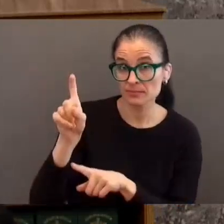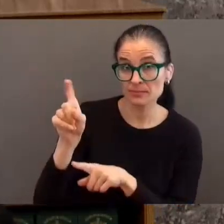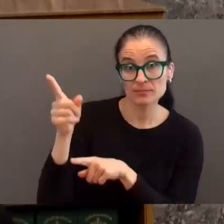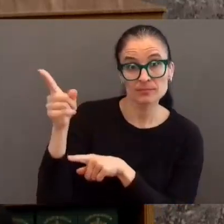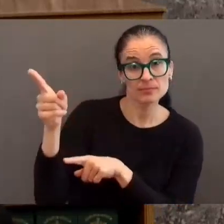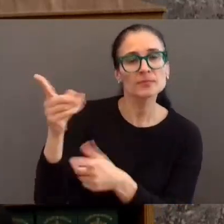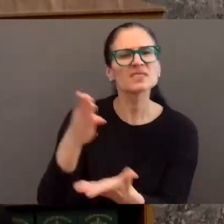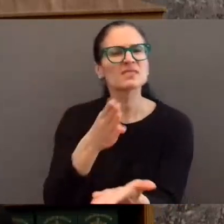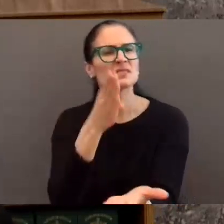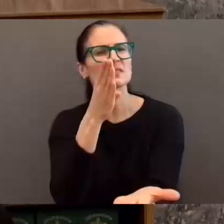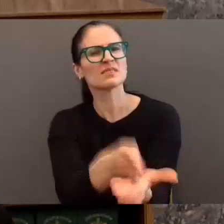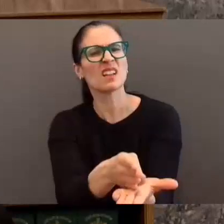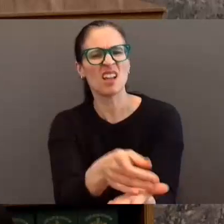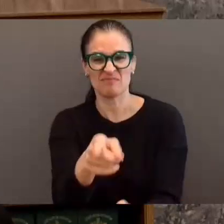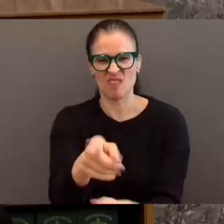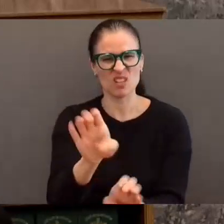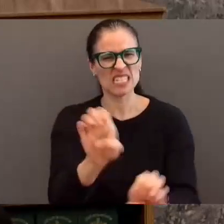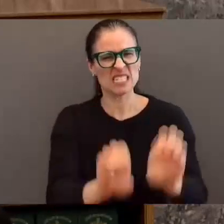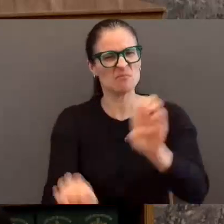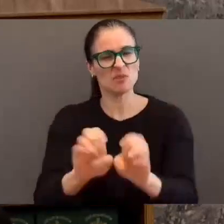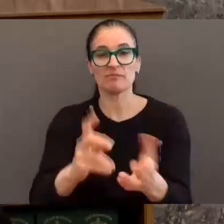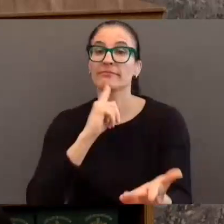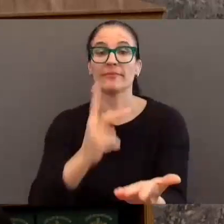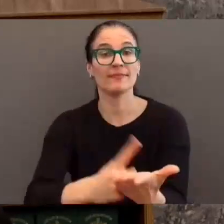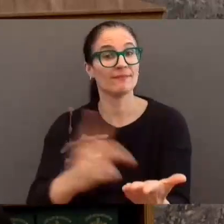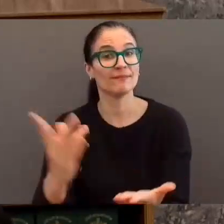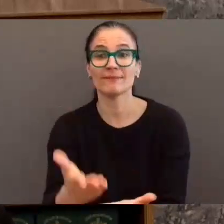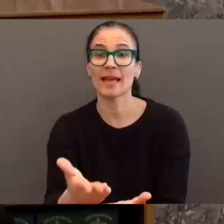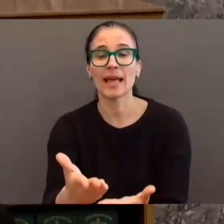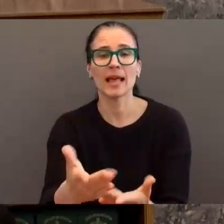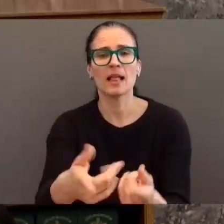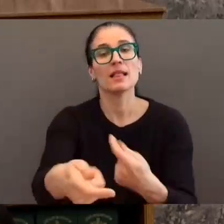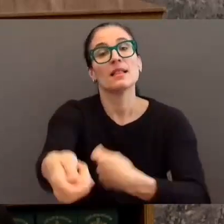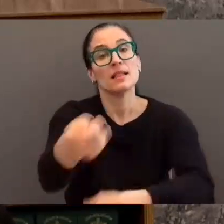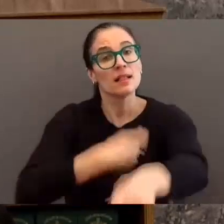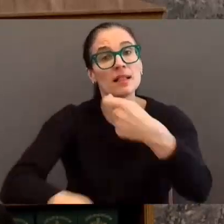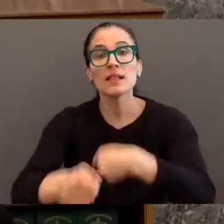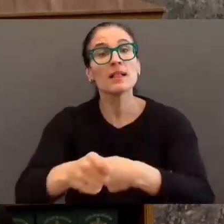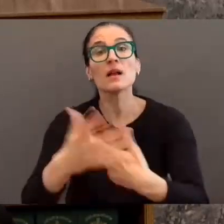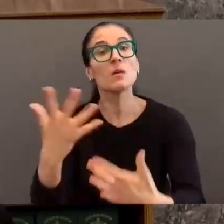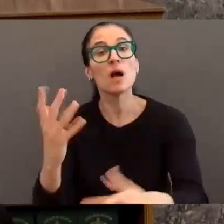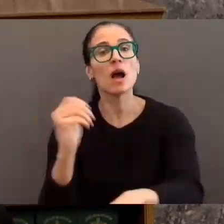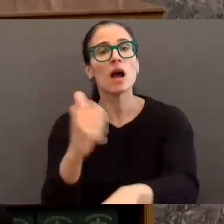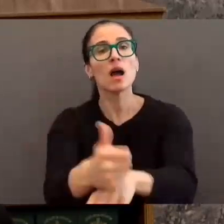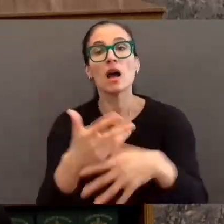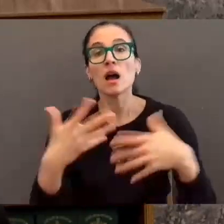that bans these deadly drugs and restores law and order to communities like Victoria?